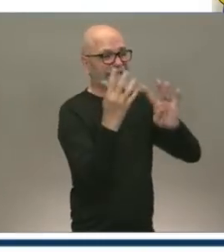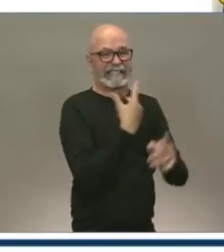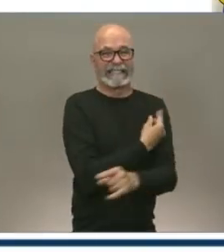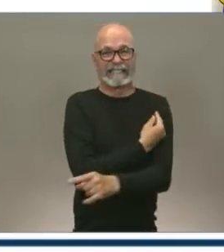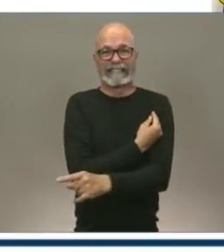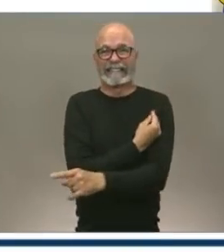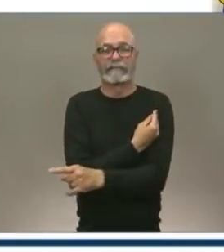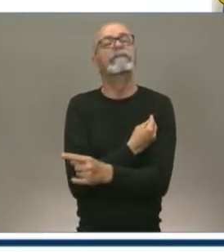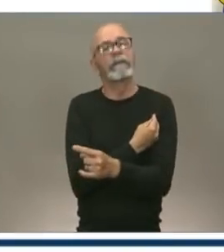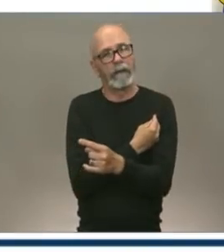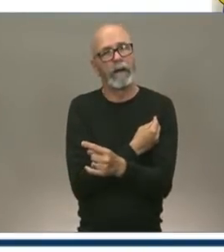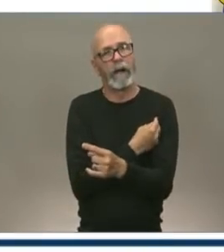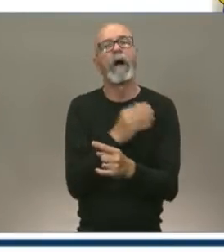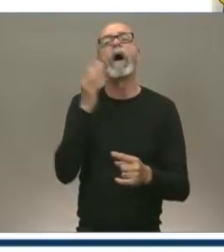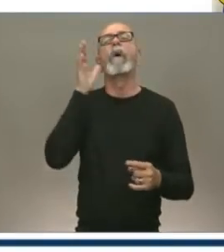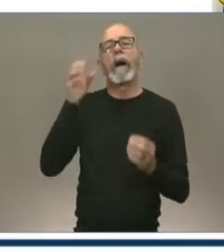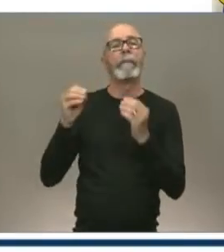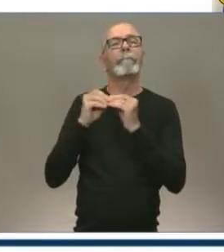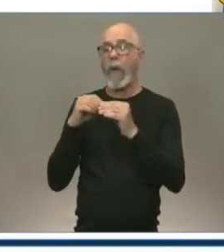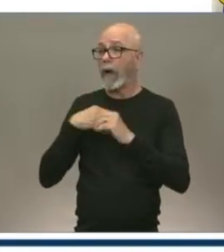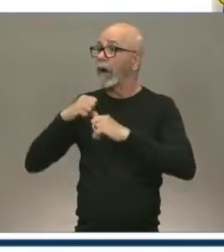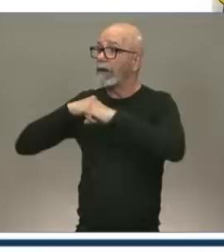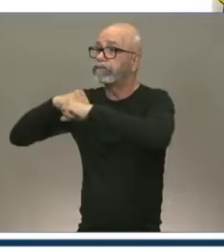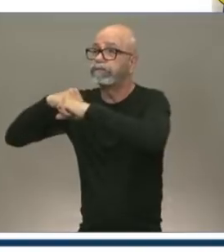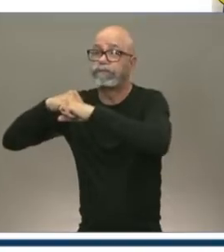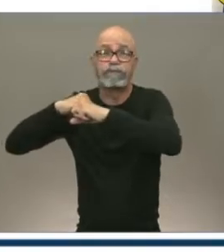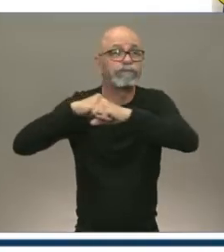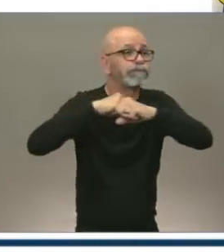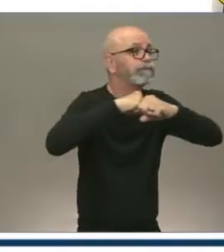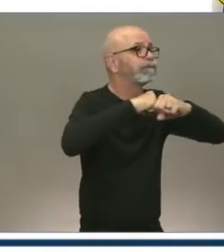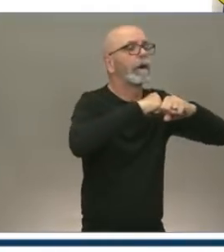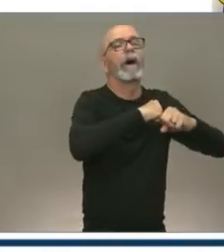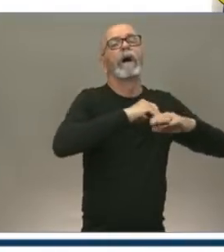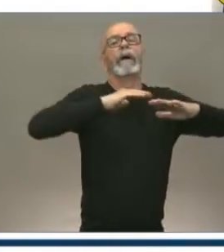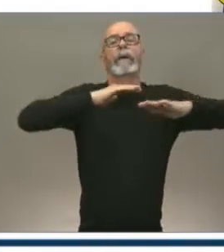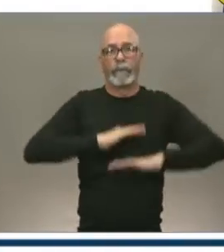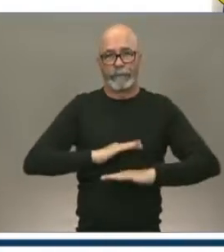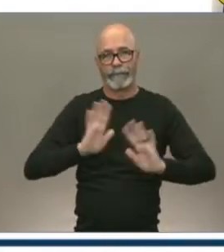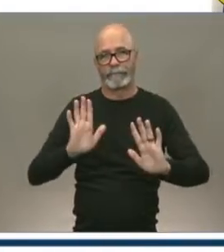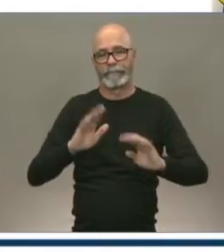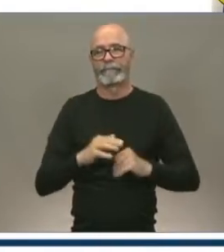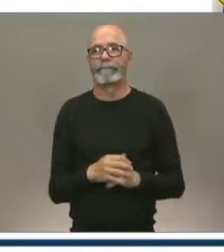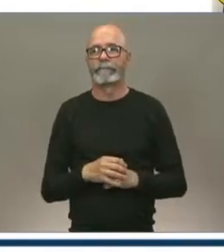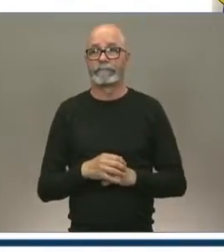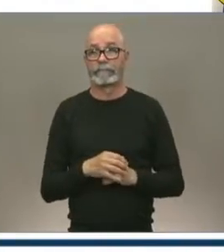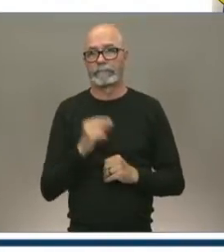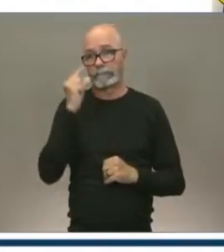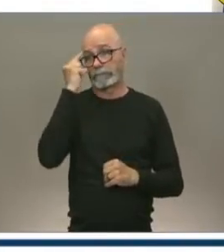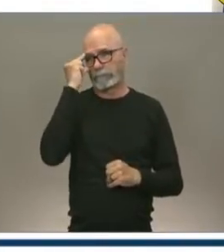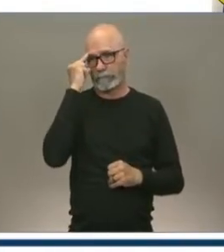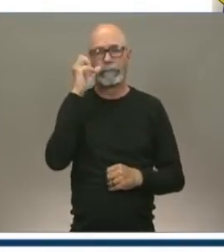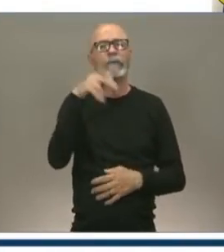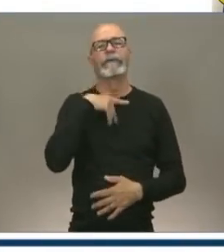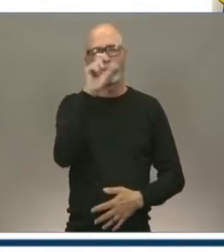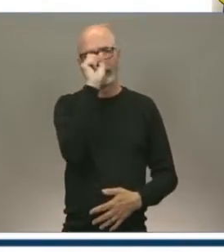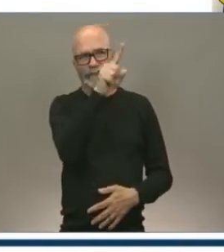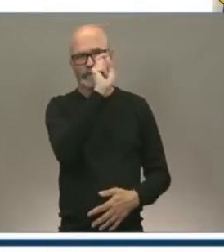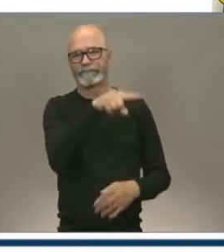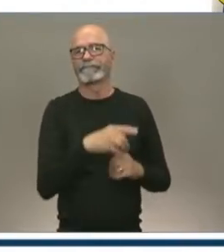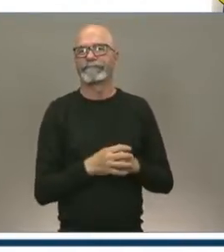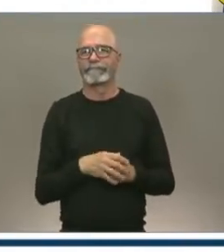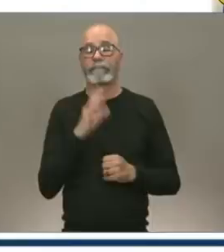All right, and Dr. Strang, one clarification and then the actual question on the World Hockey Championships. When you mentioned the bubble, is